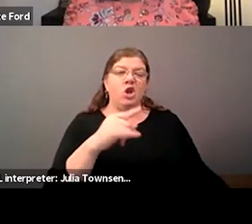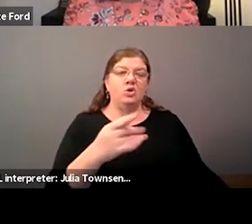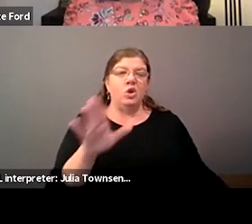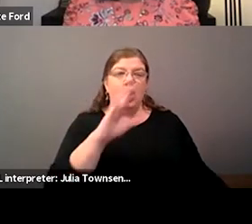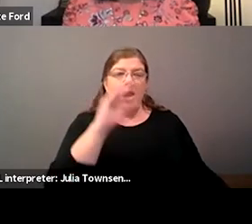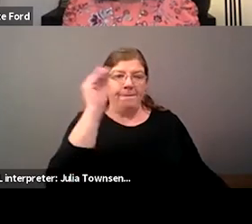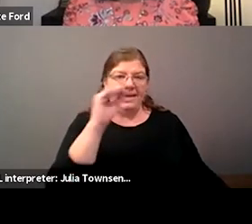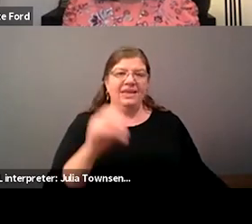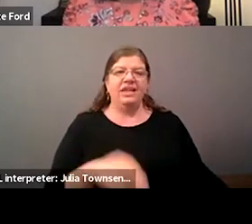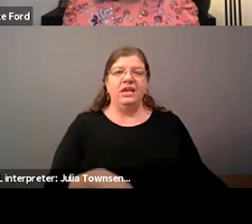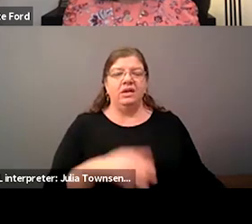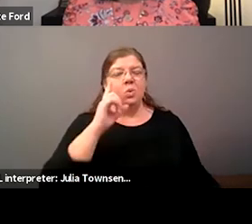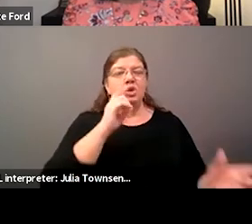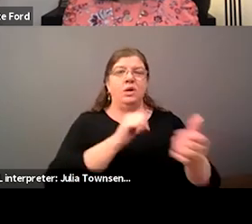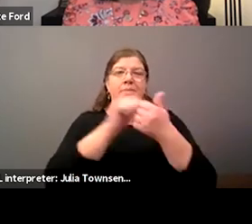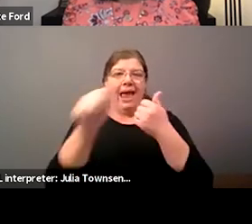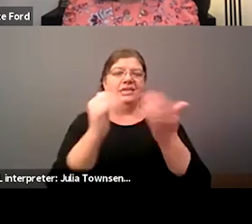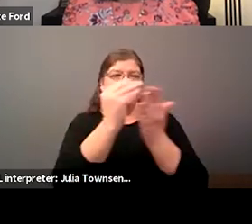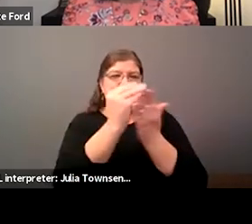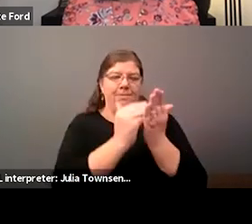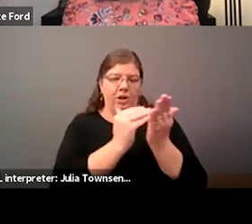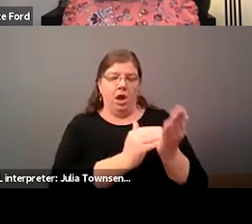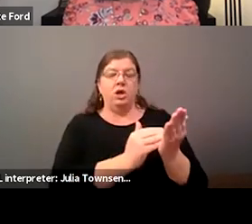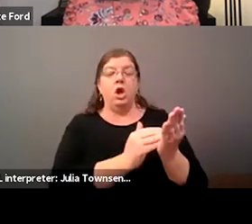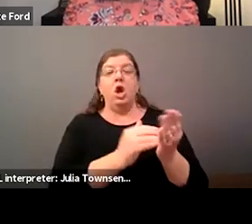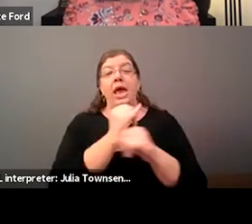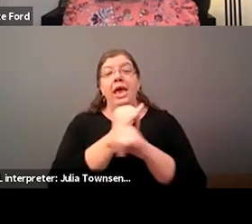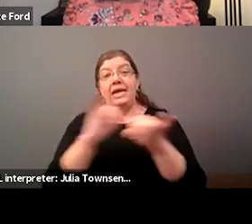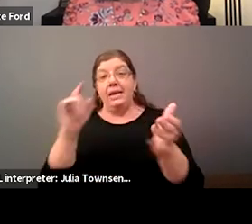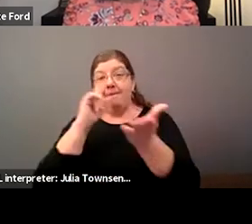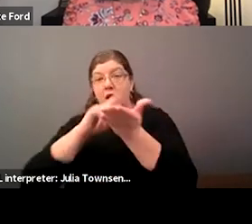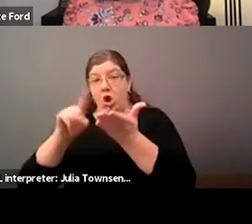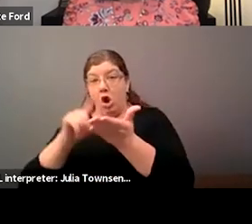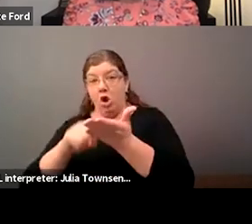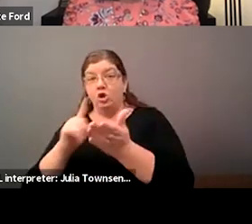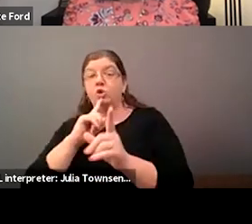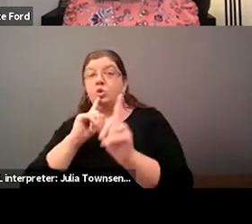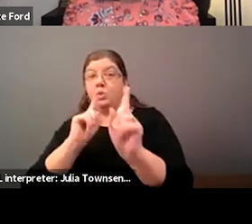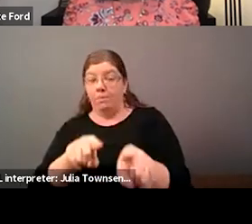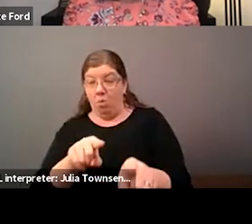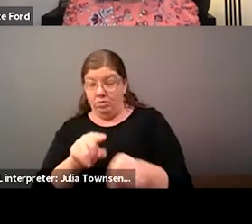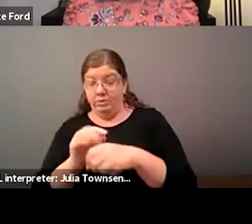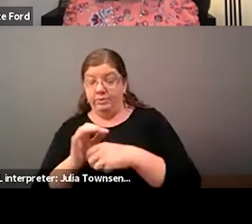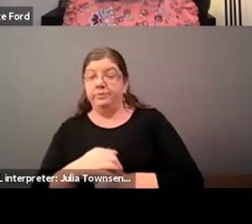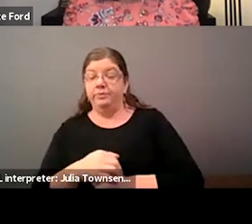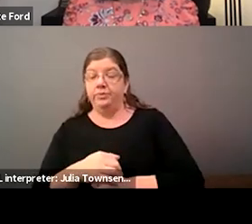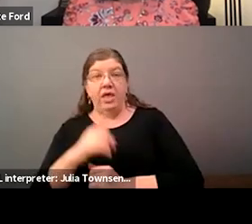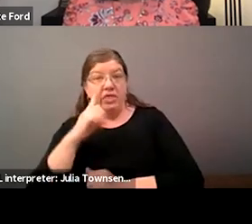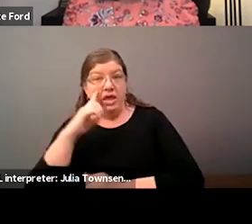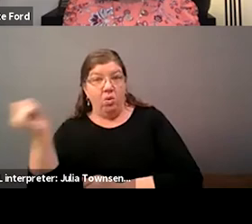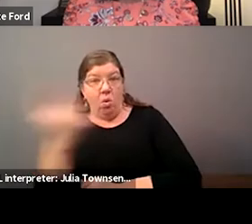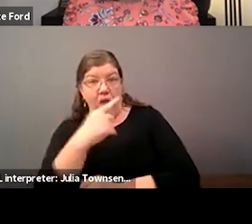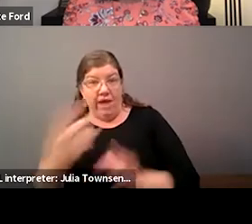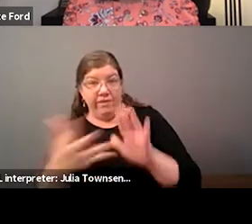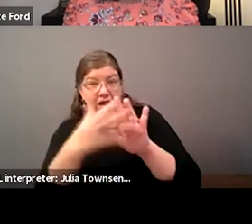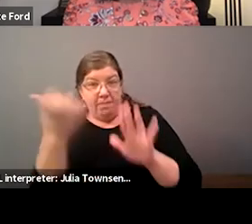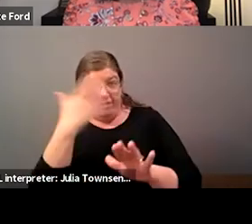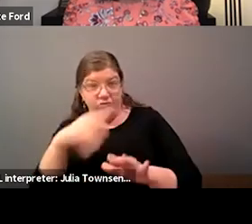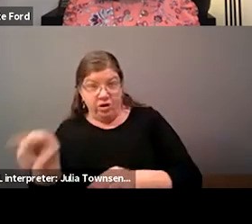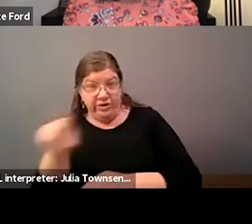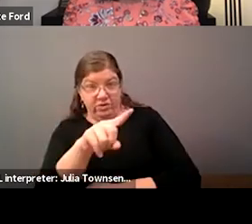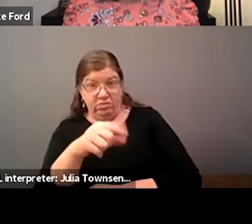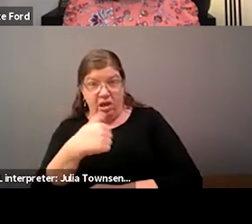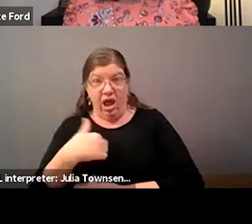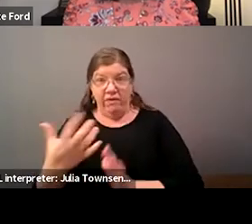past your table of contents of the report our independent auditors report i believe everybody has a copy of it in front of them i have a